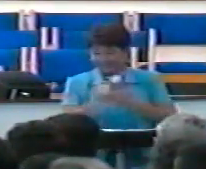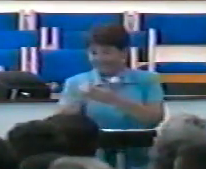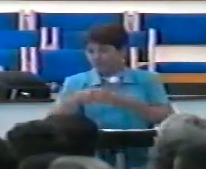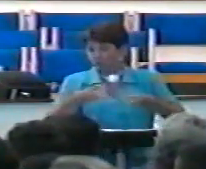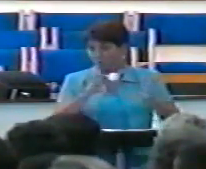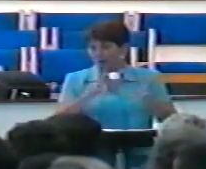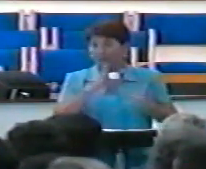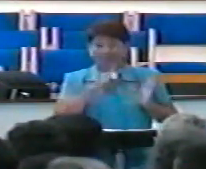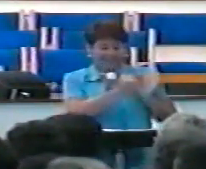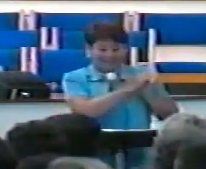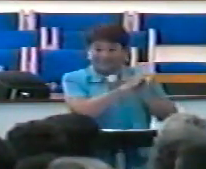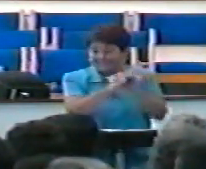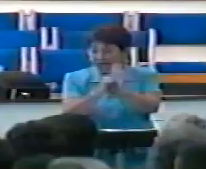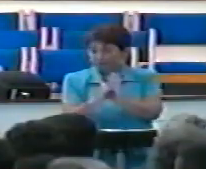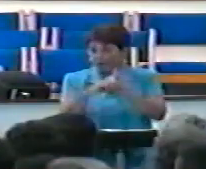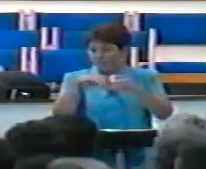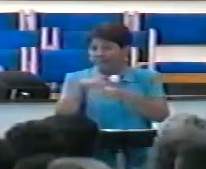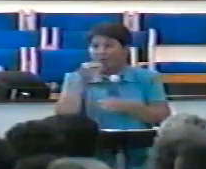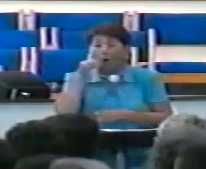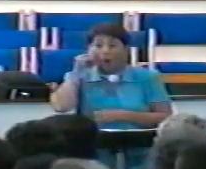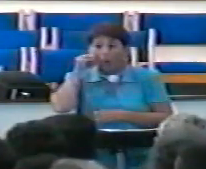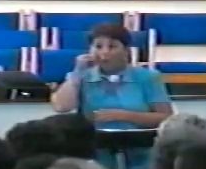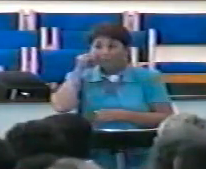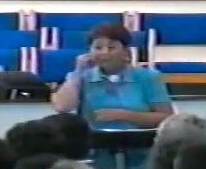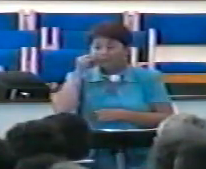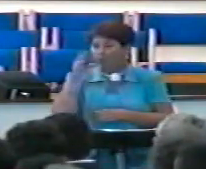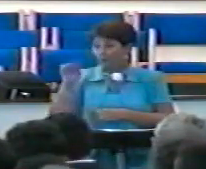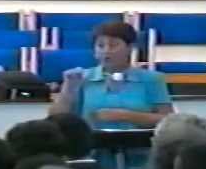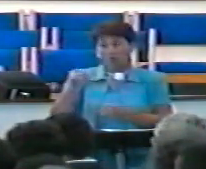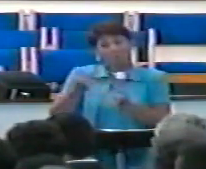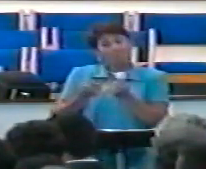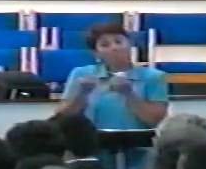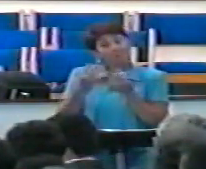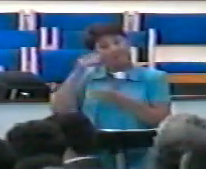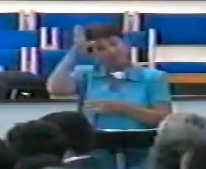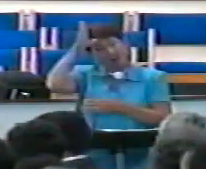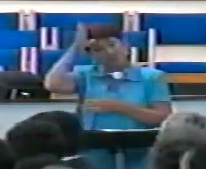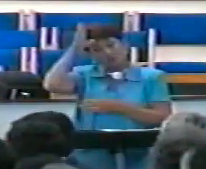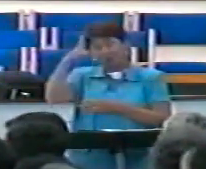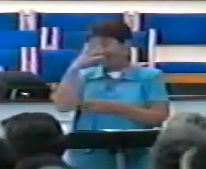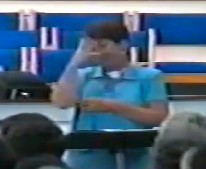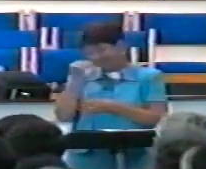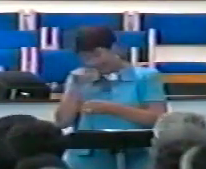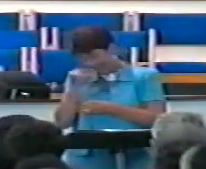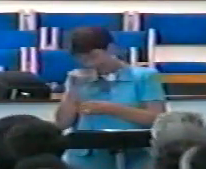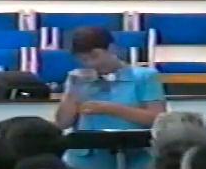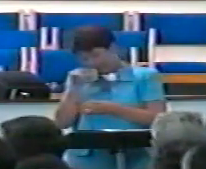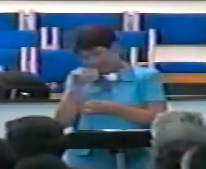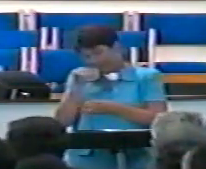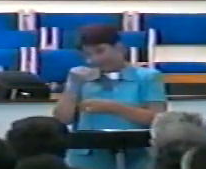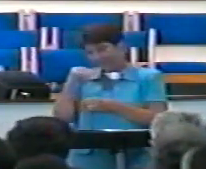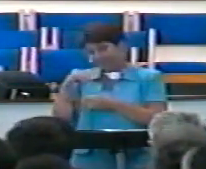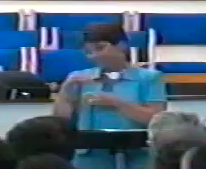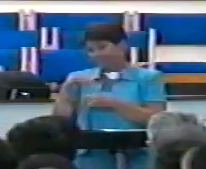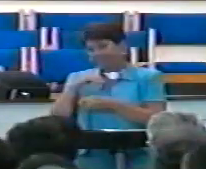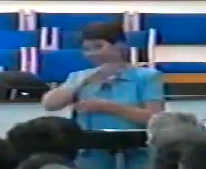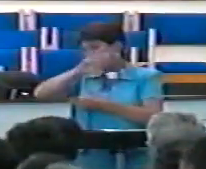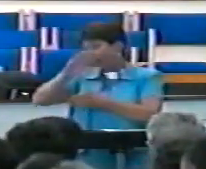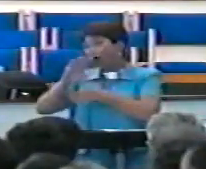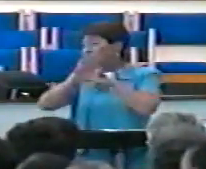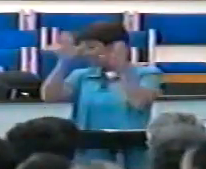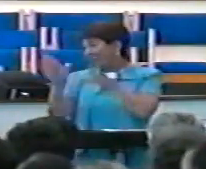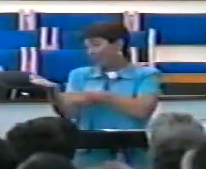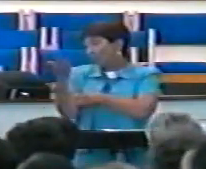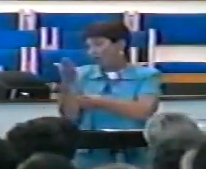They leave it to chance. We've got some fathers that'll sleep in on Sunday morning. We've got some fathers that would rather watch TV. We've got